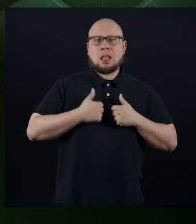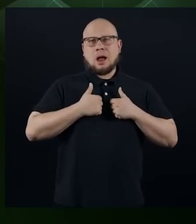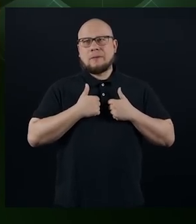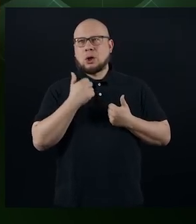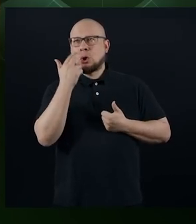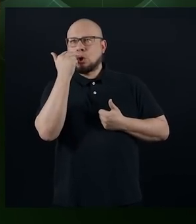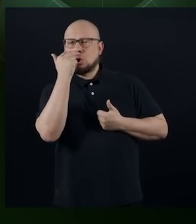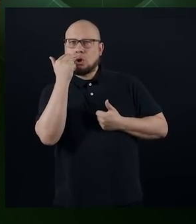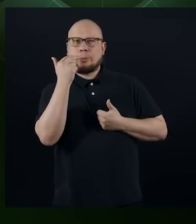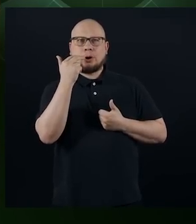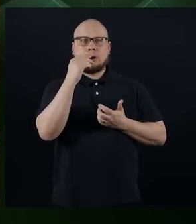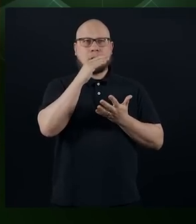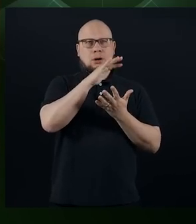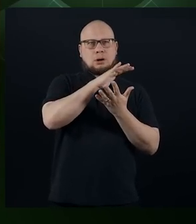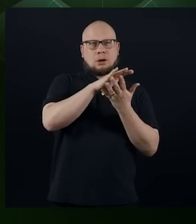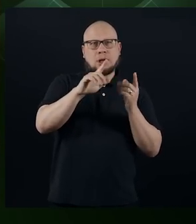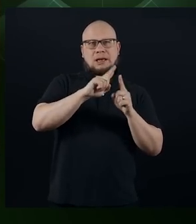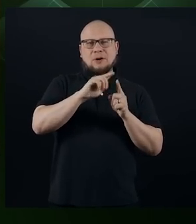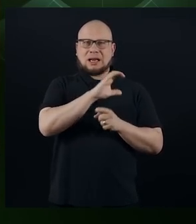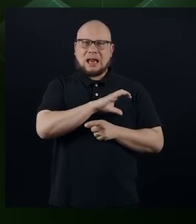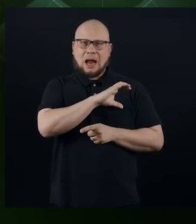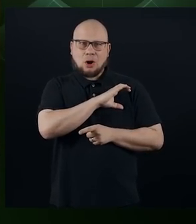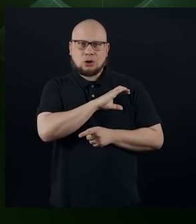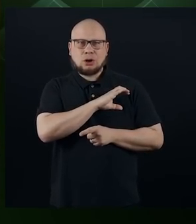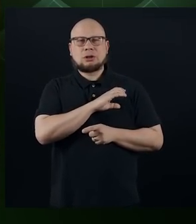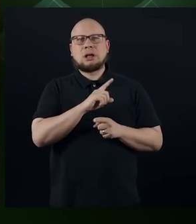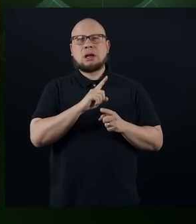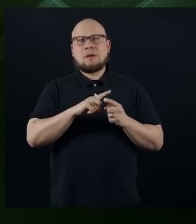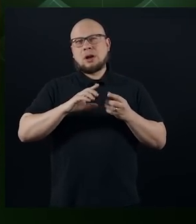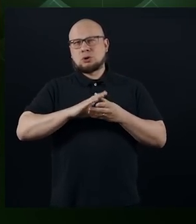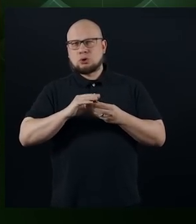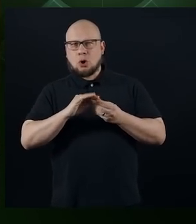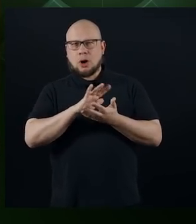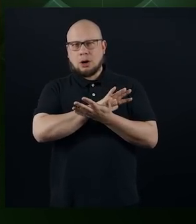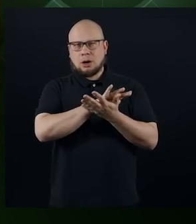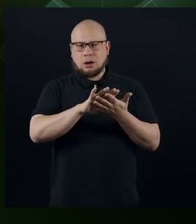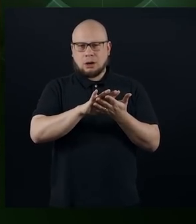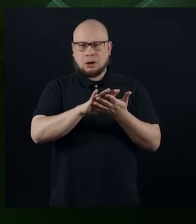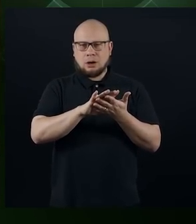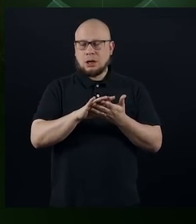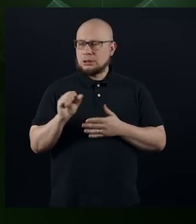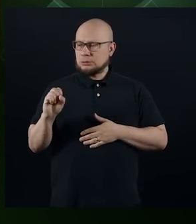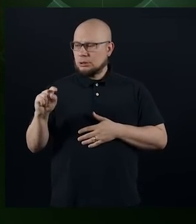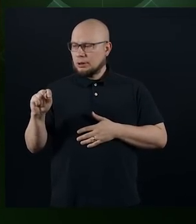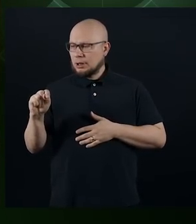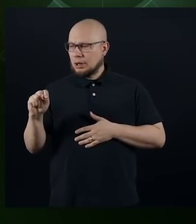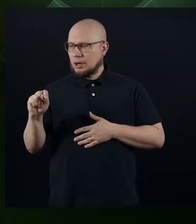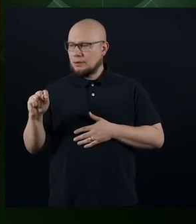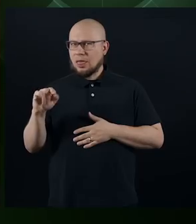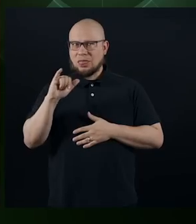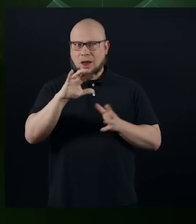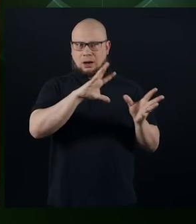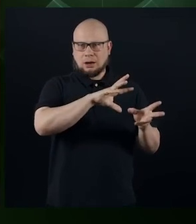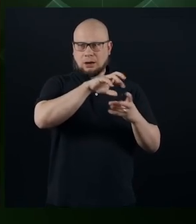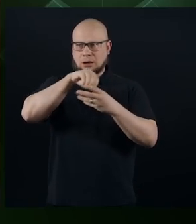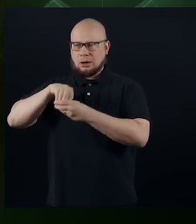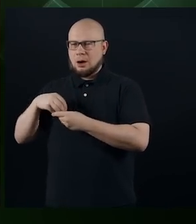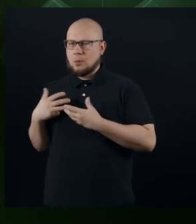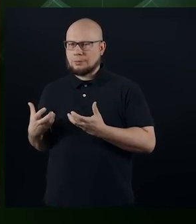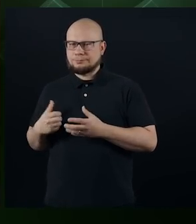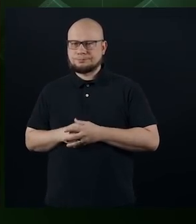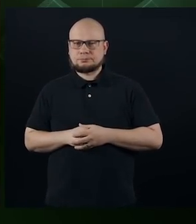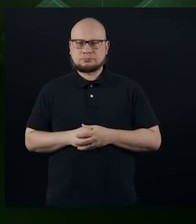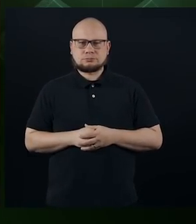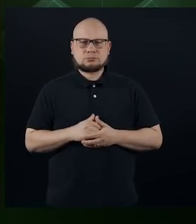of a really great range of kind of characters and legendary characters as well. And when we looked at Sea of Thieves, we wanted to take a lot of that into our game. We knew we had to find a